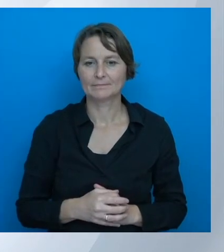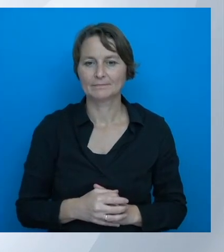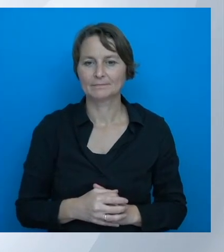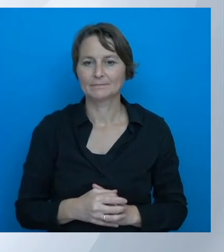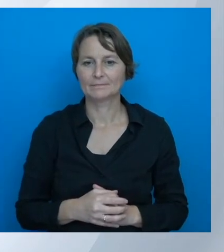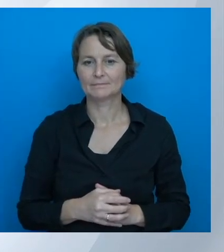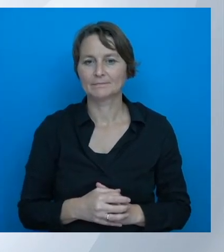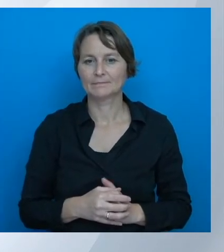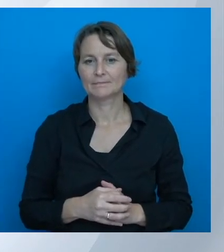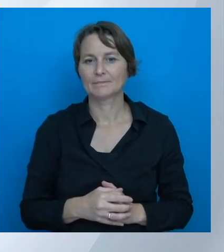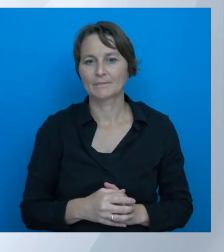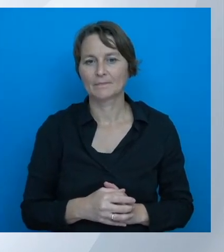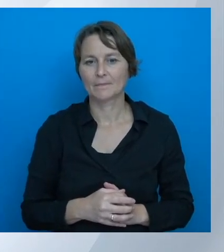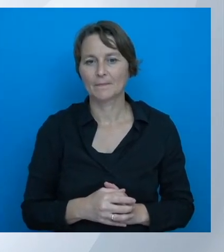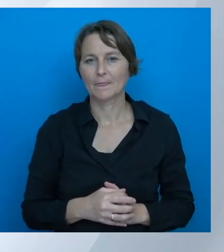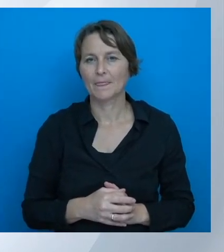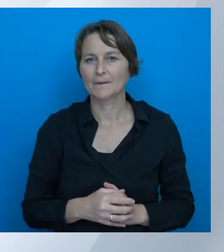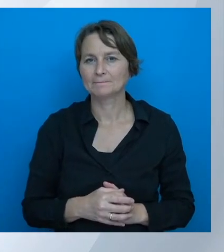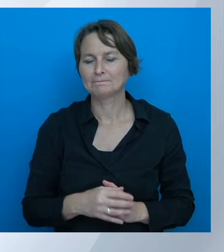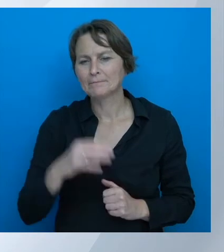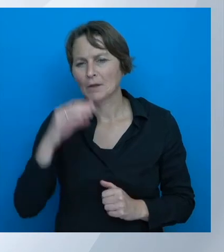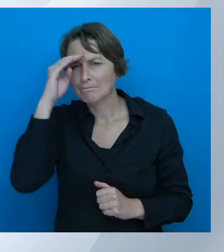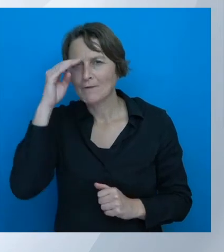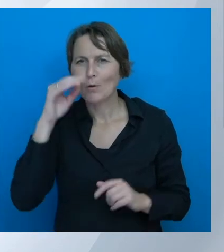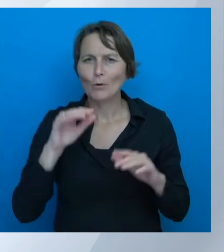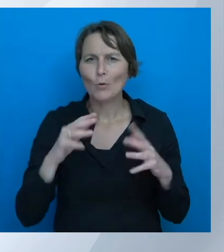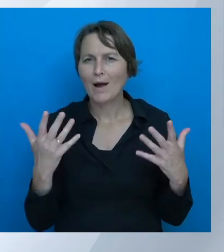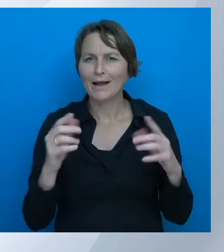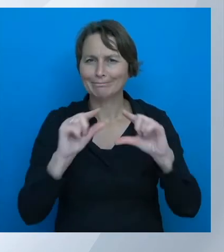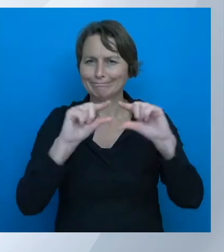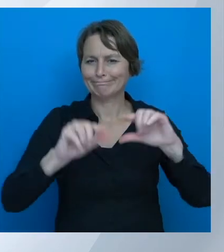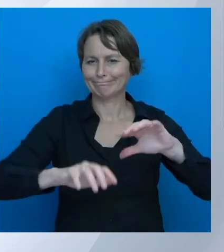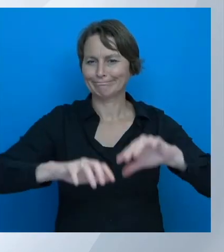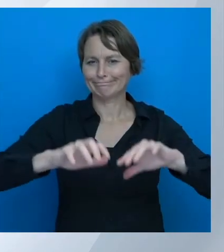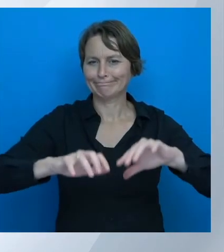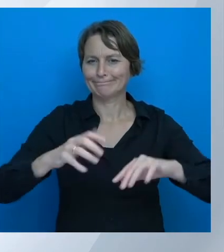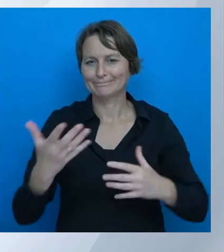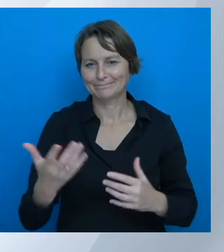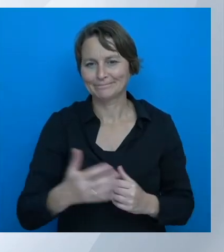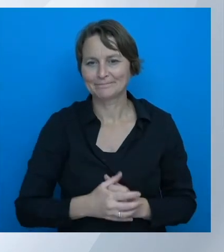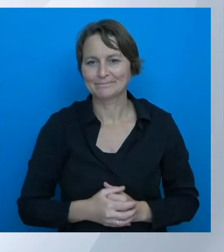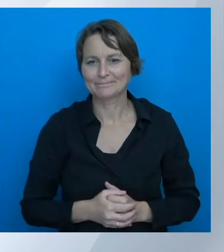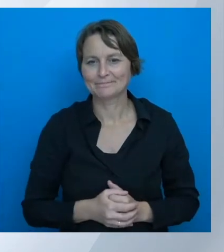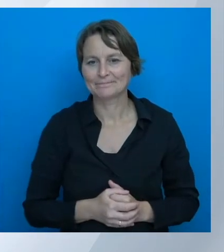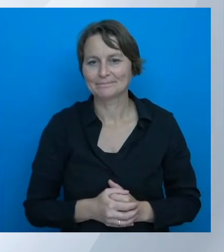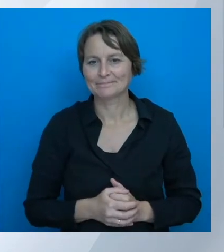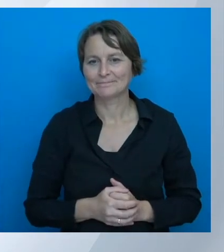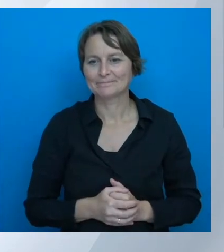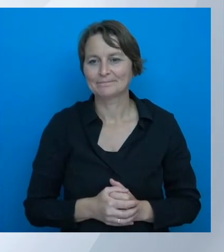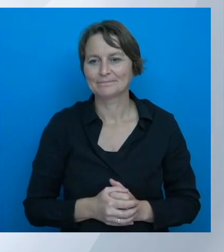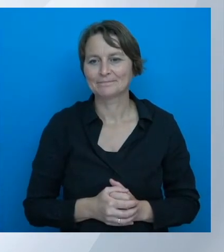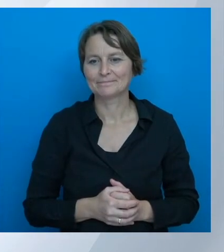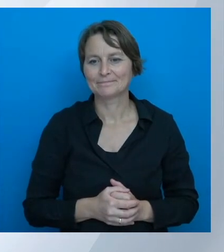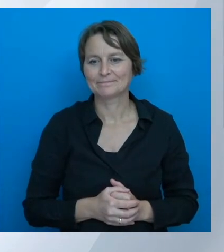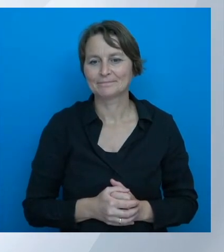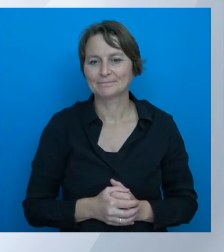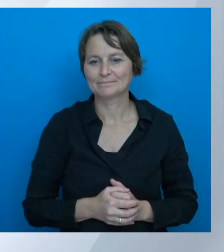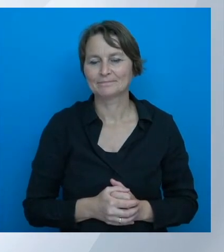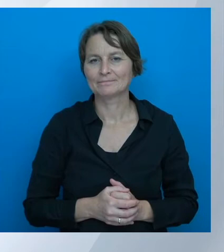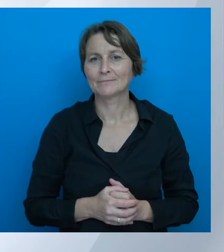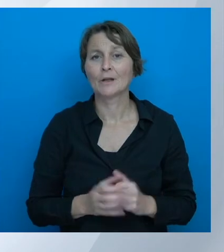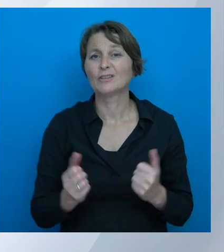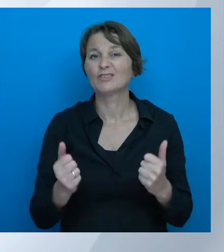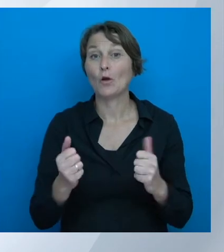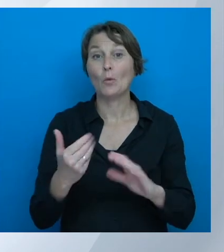And quick search, and of course, yes. And just as before, we're just going to accept everything that it tells